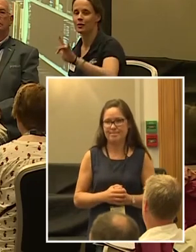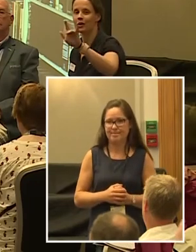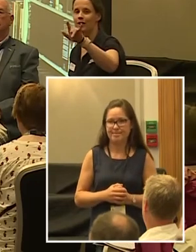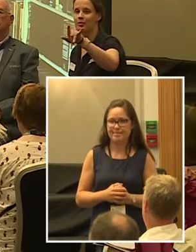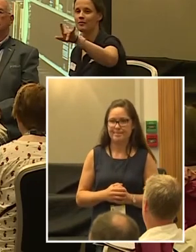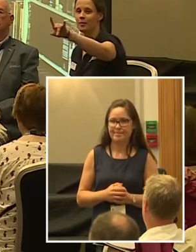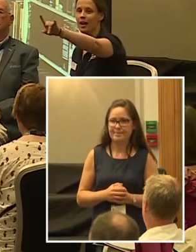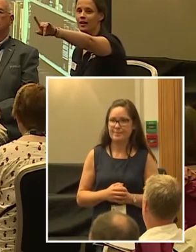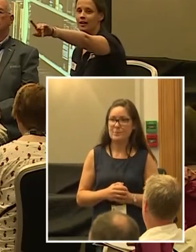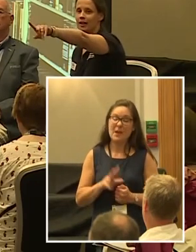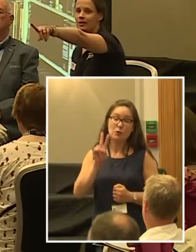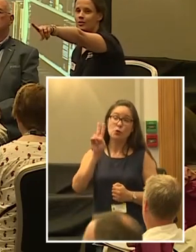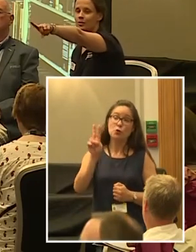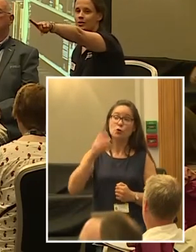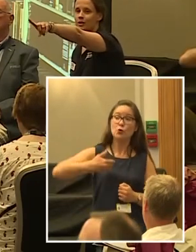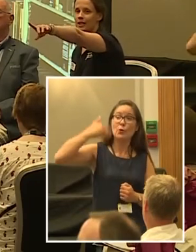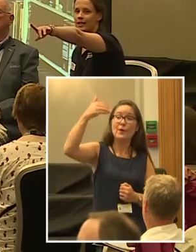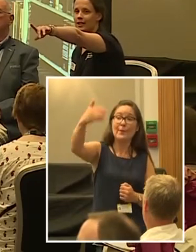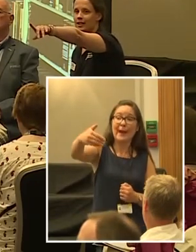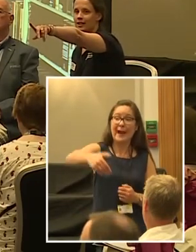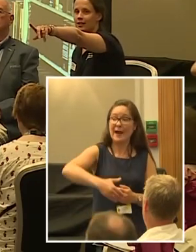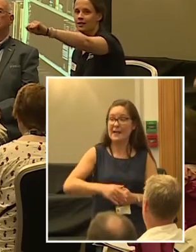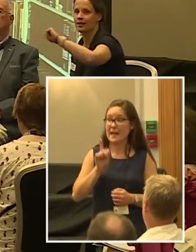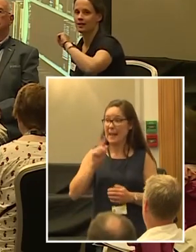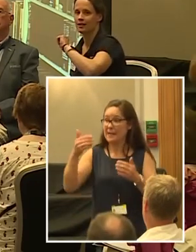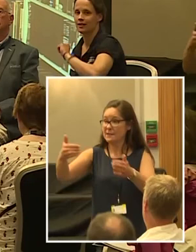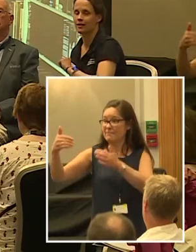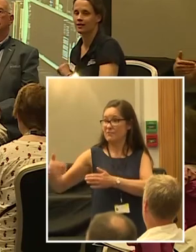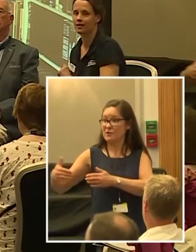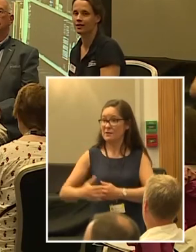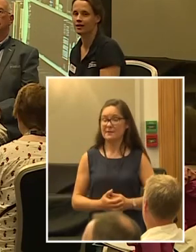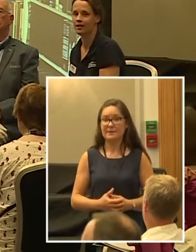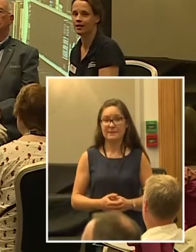So we've got a couple of the back and also a lady here.